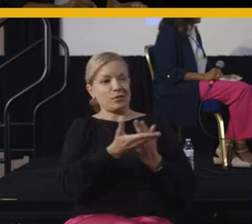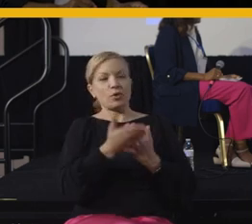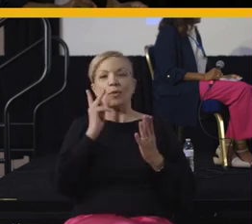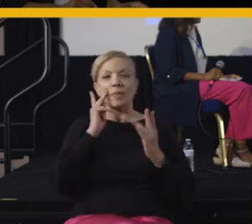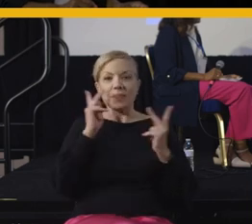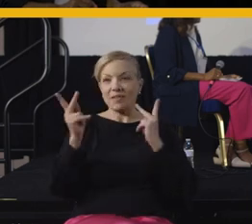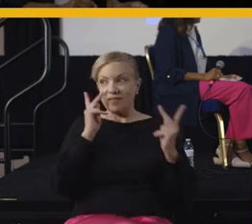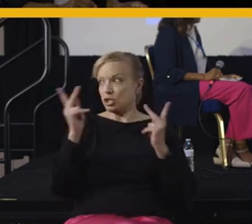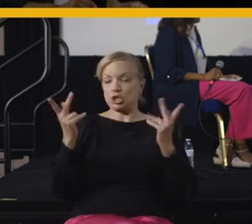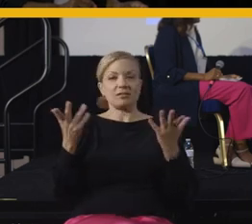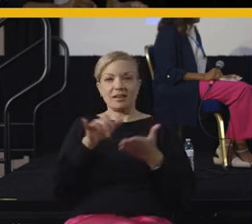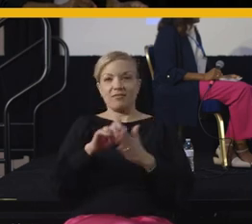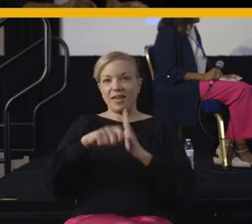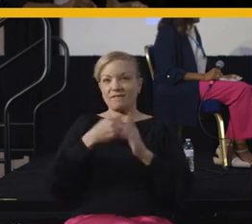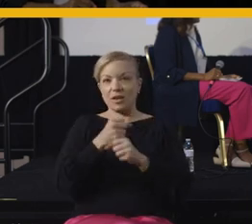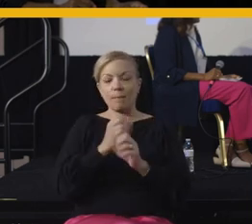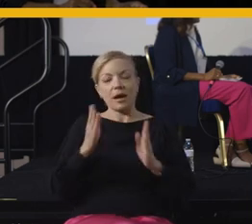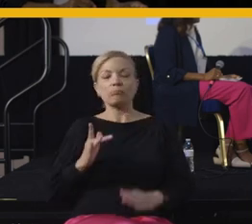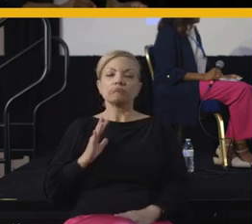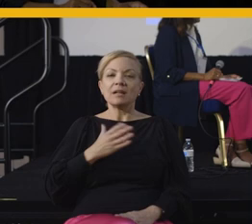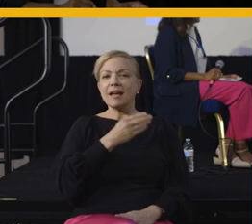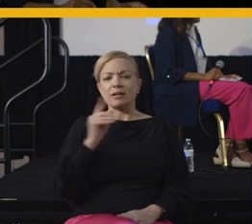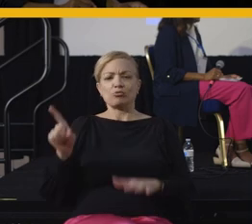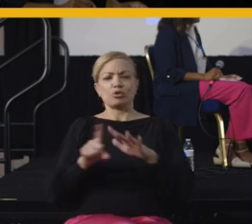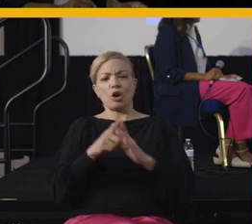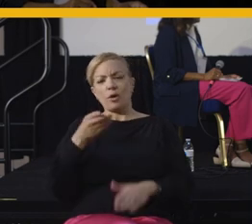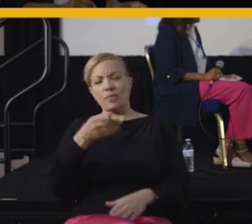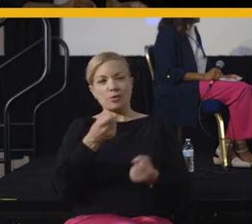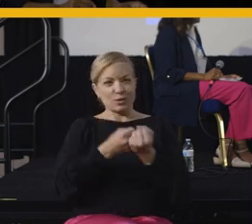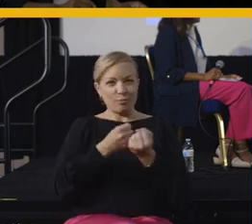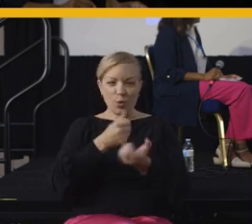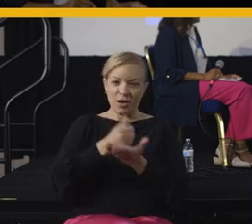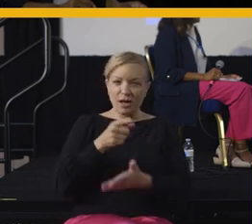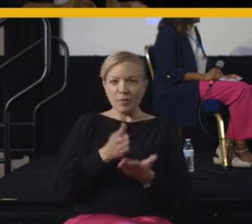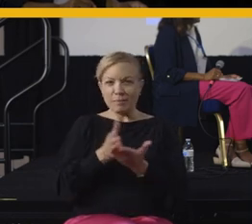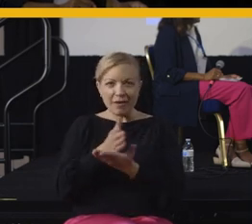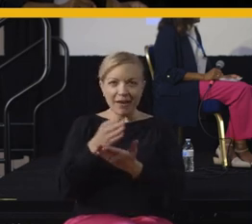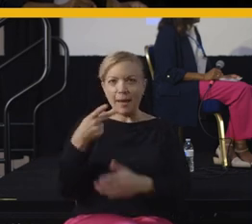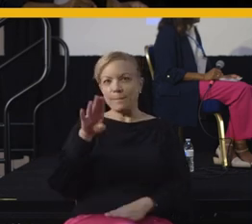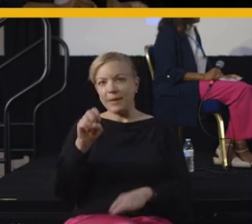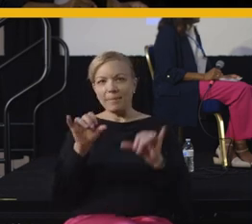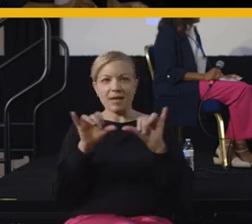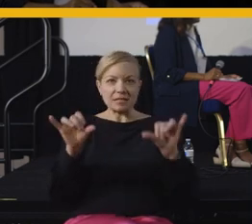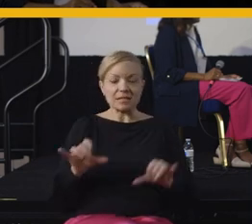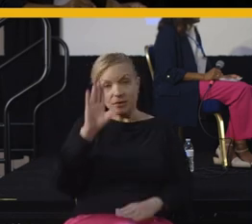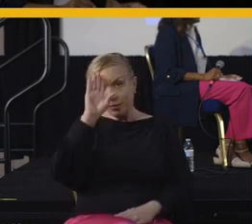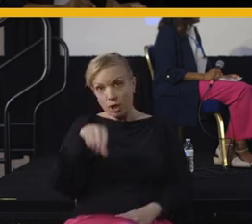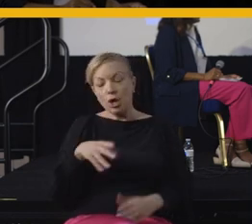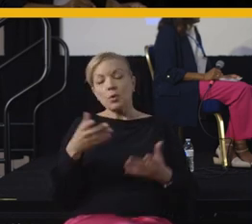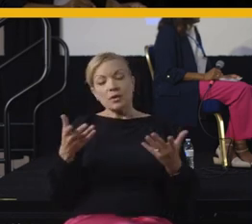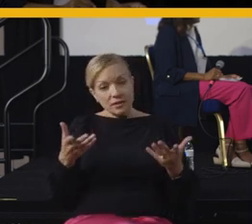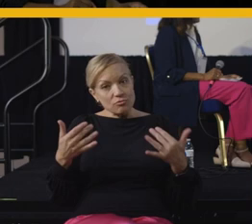a filmmaker, and being there as a support system, helping them navigate the PBS system, which, as you've